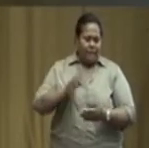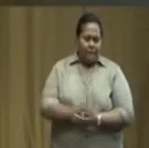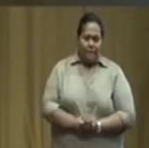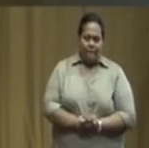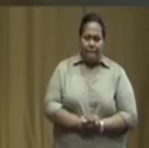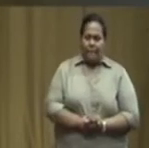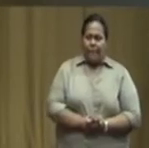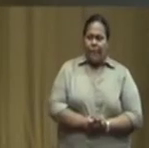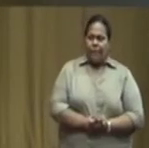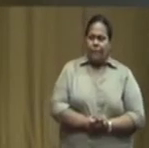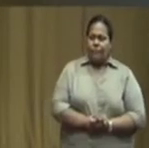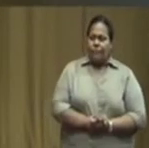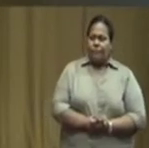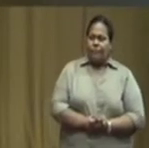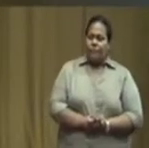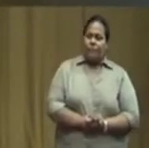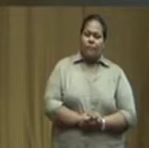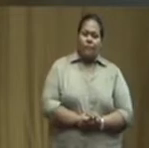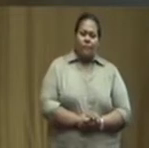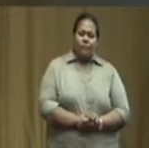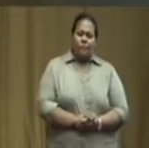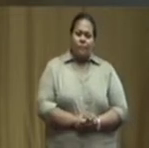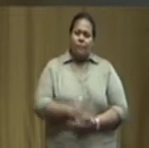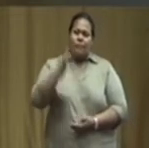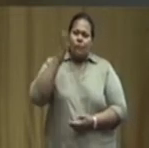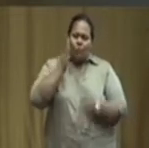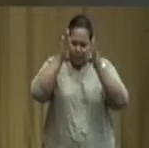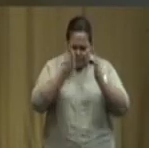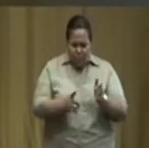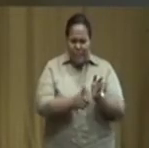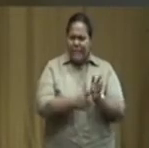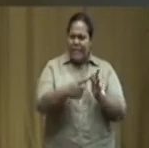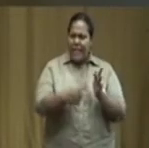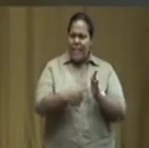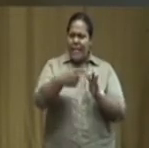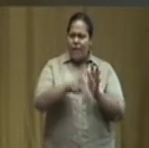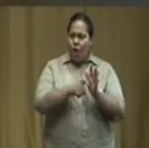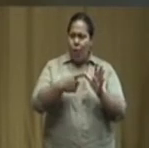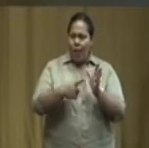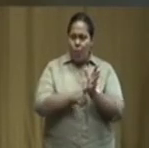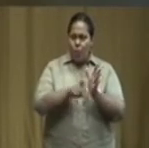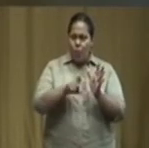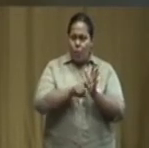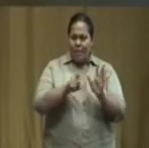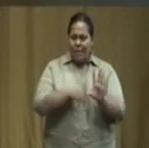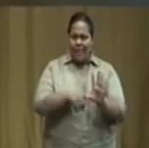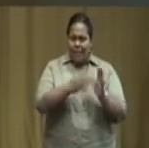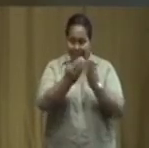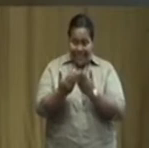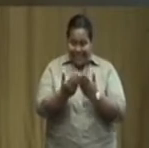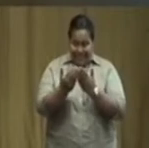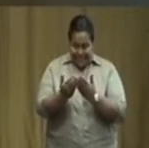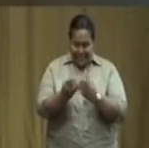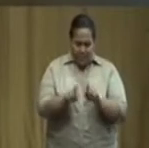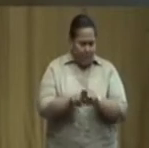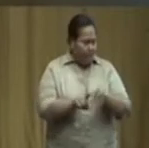it's obviously excellent for literary studies where we look at these old books, but I think this repository would be useful for other disciplines also. For